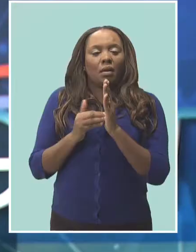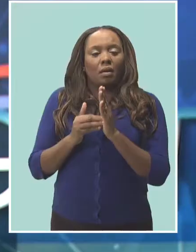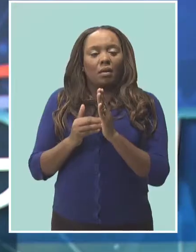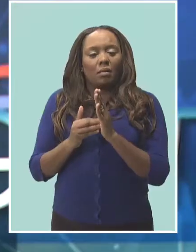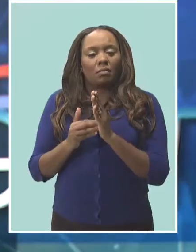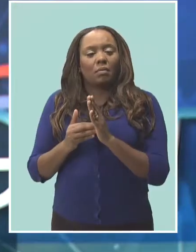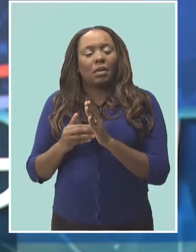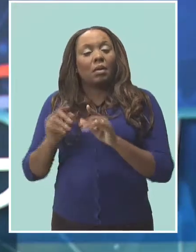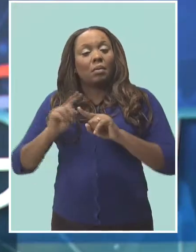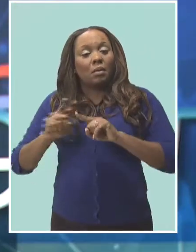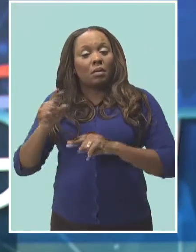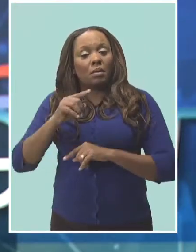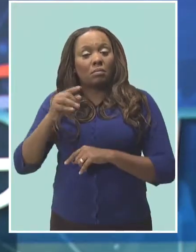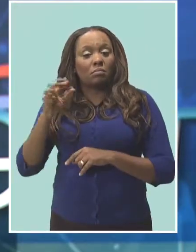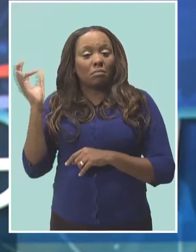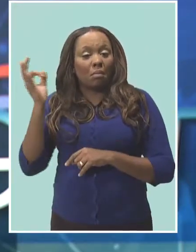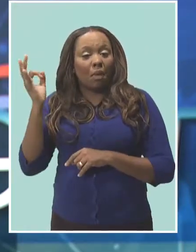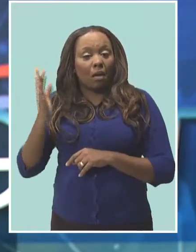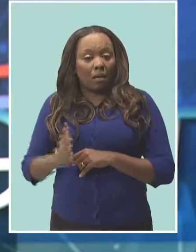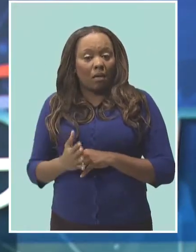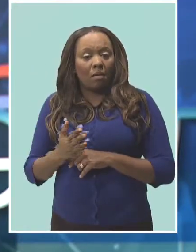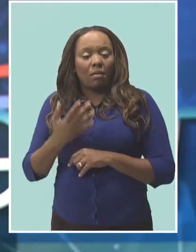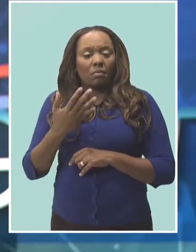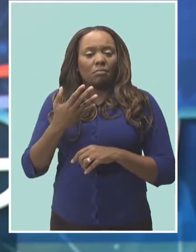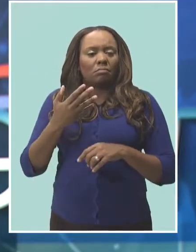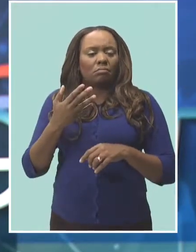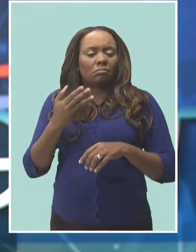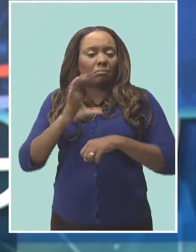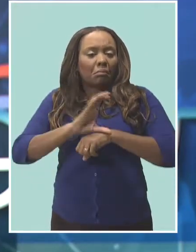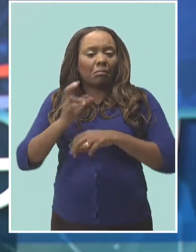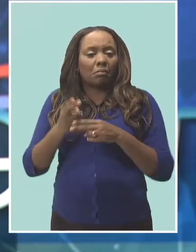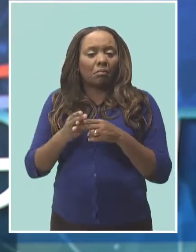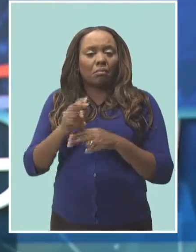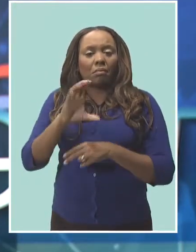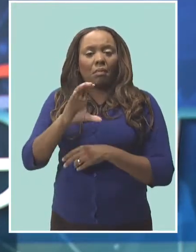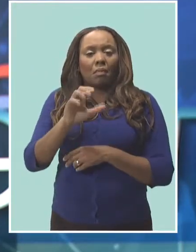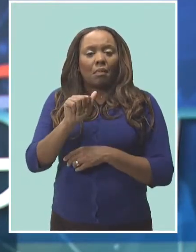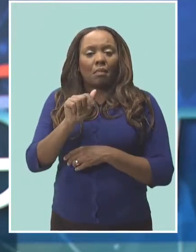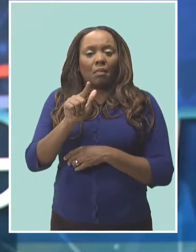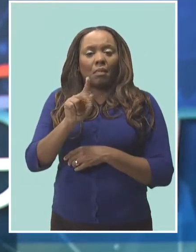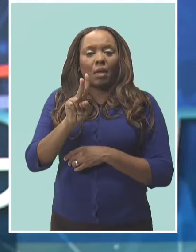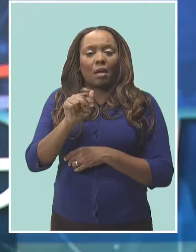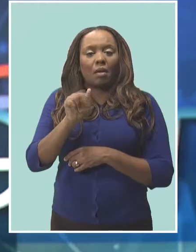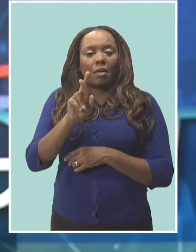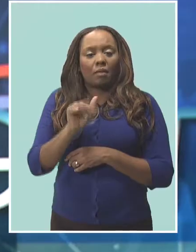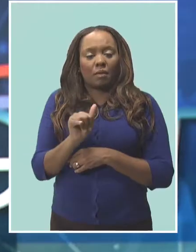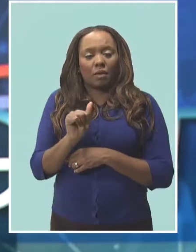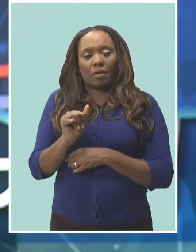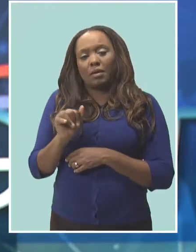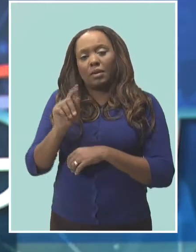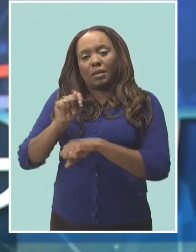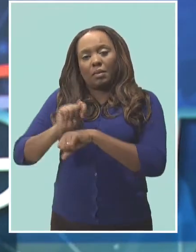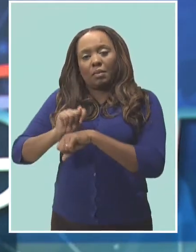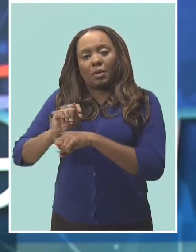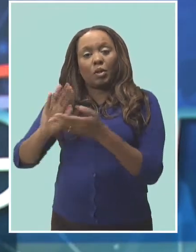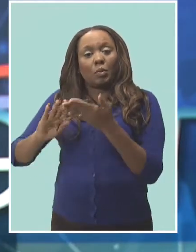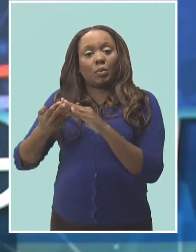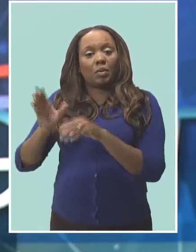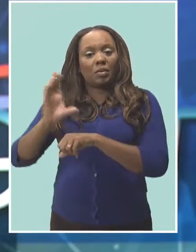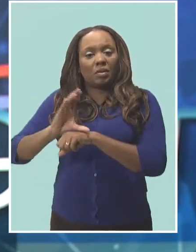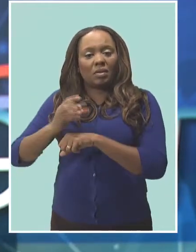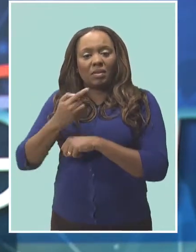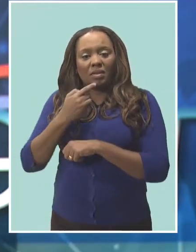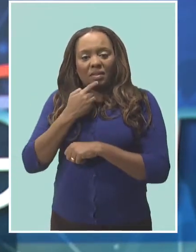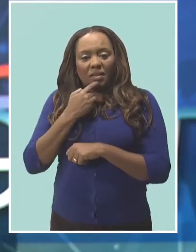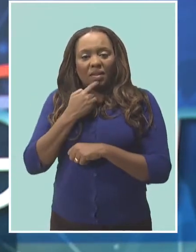their flock to in-person meetings. Pastor Andrea Simmons, senior pastor at Calvary Temple Community Church in St. Philip, says